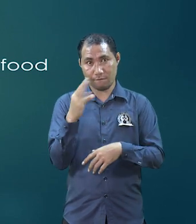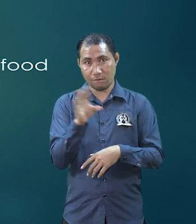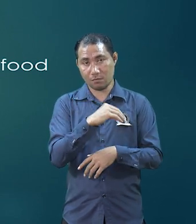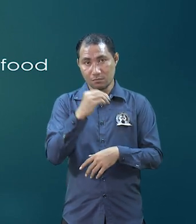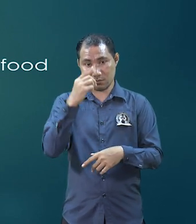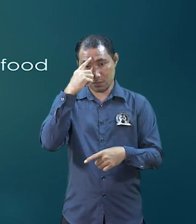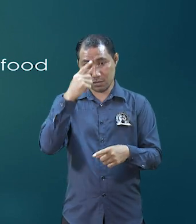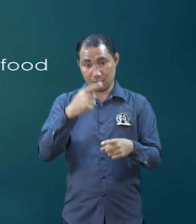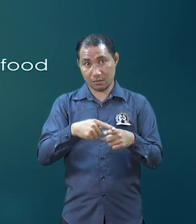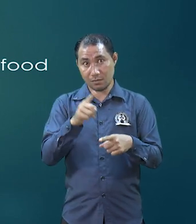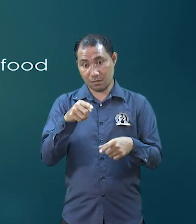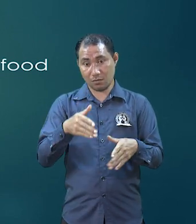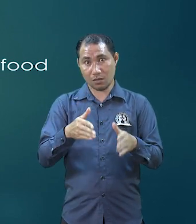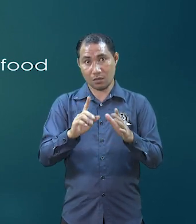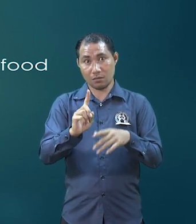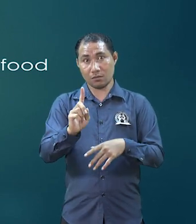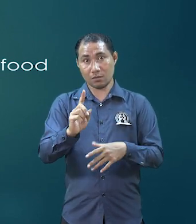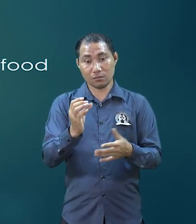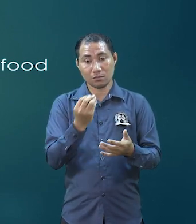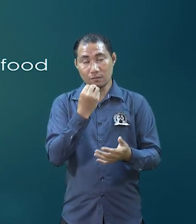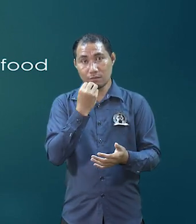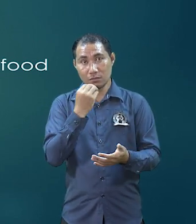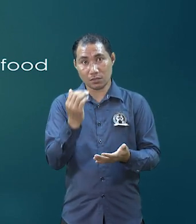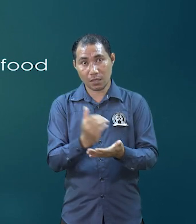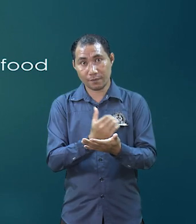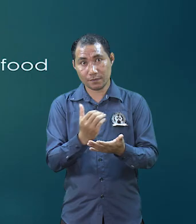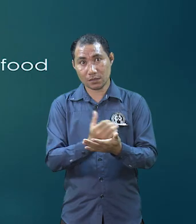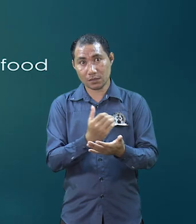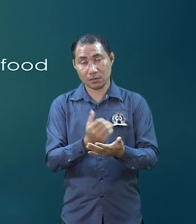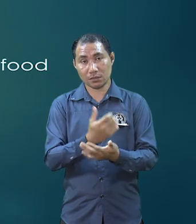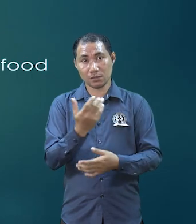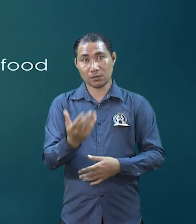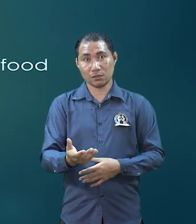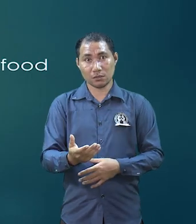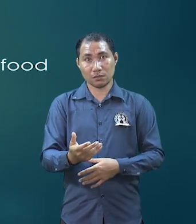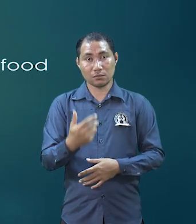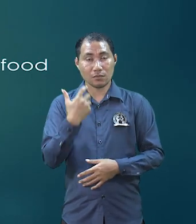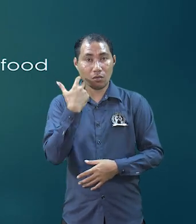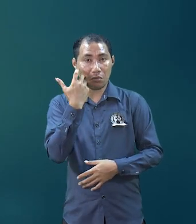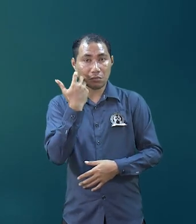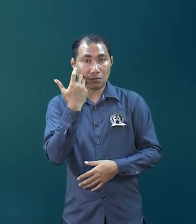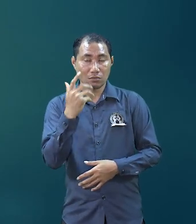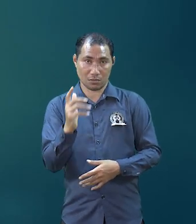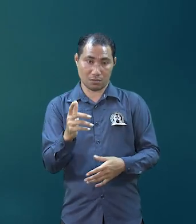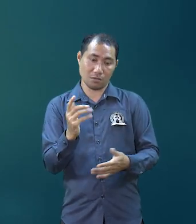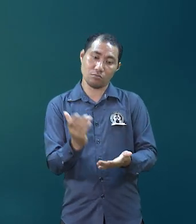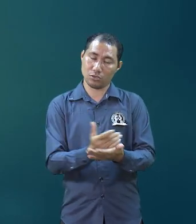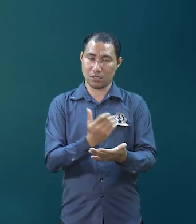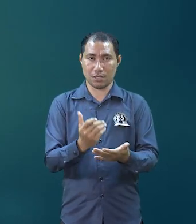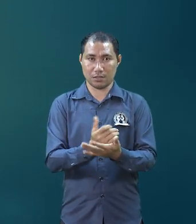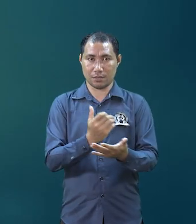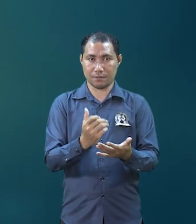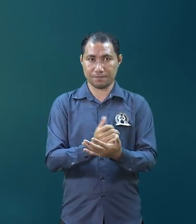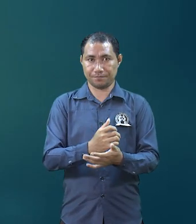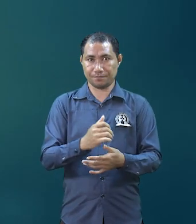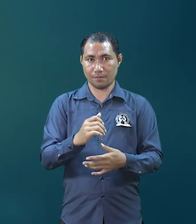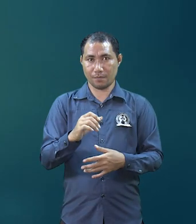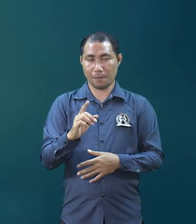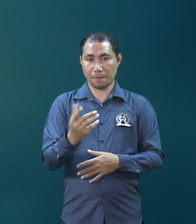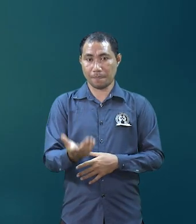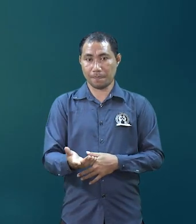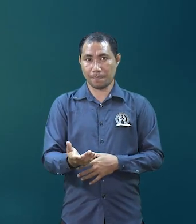In that way, food safety often overlaps with food defense to prevent harm